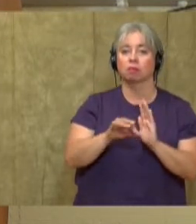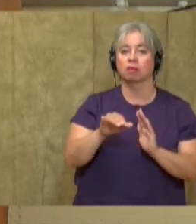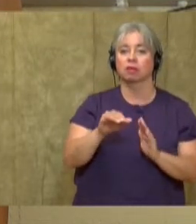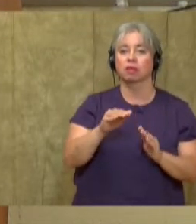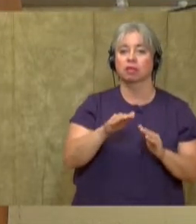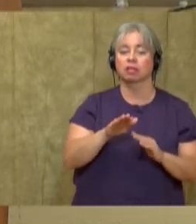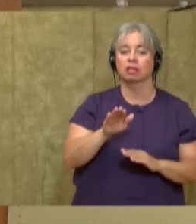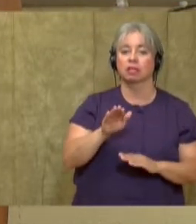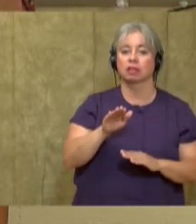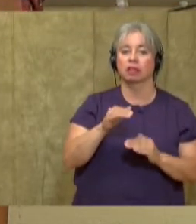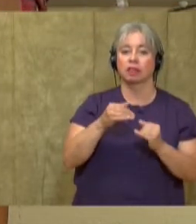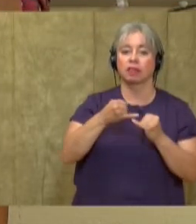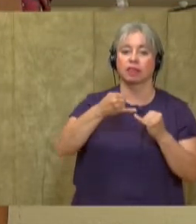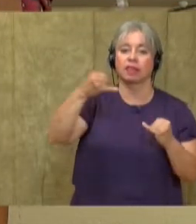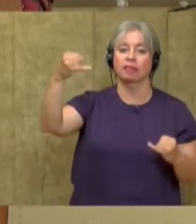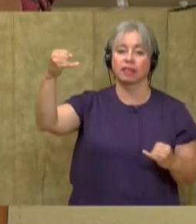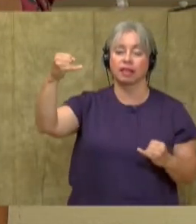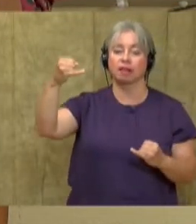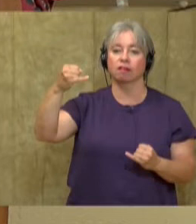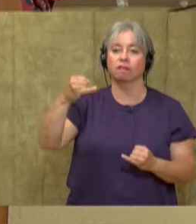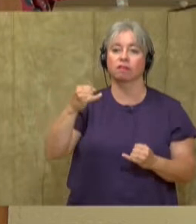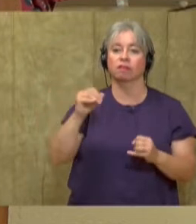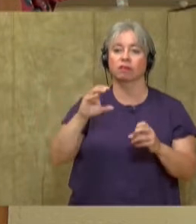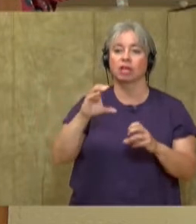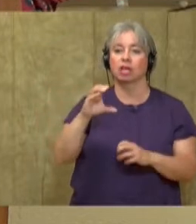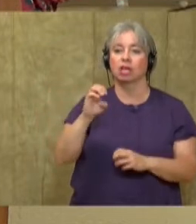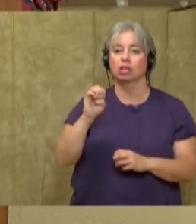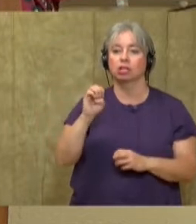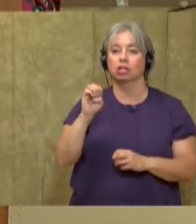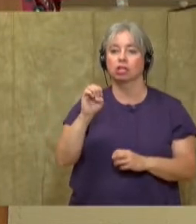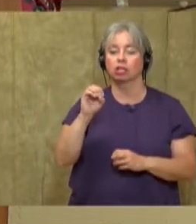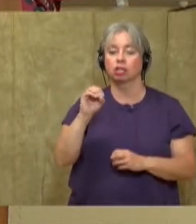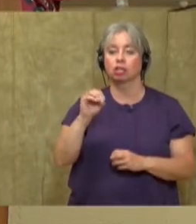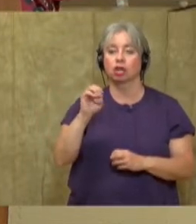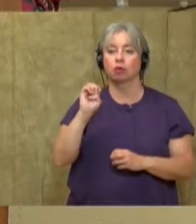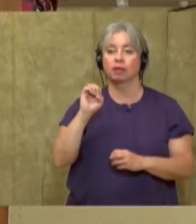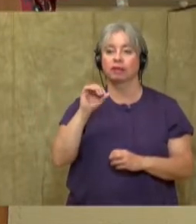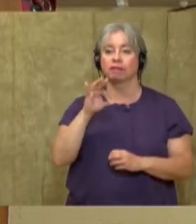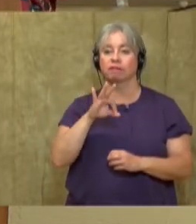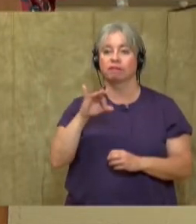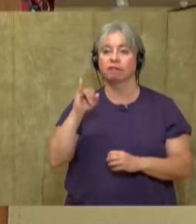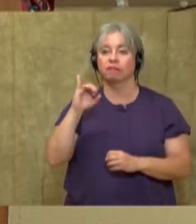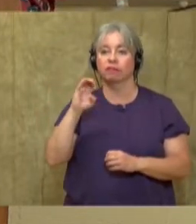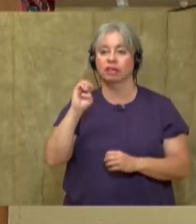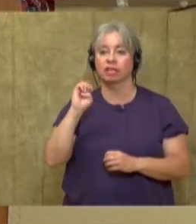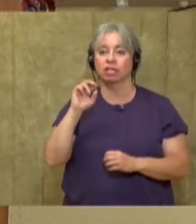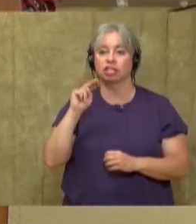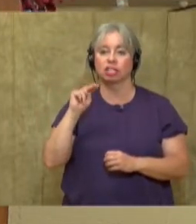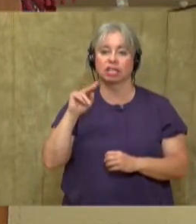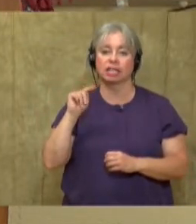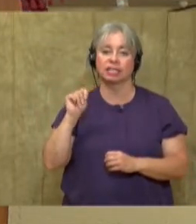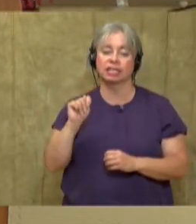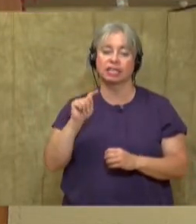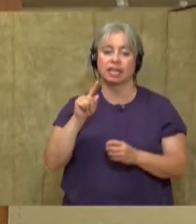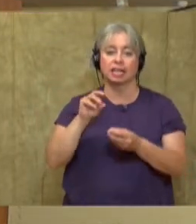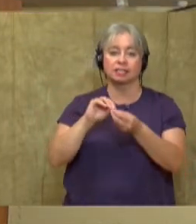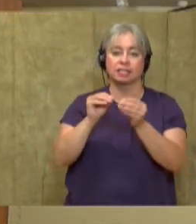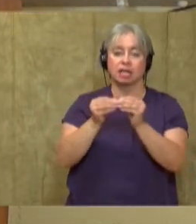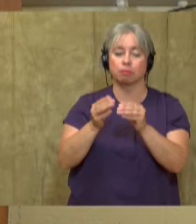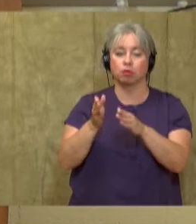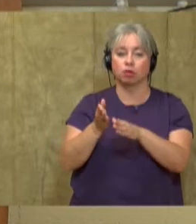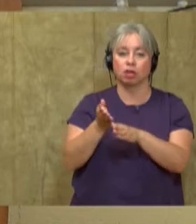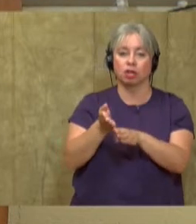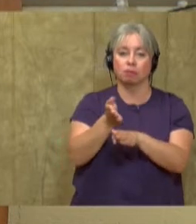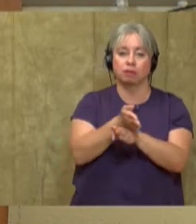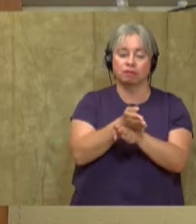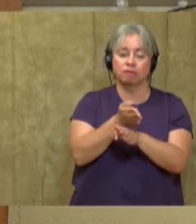slope is always the coefficient of the x. Remember, coefficient is the number in front of the x. So